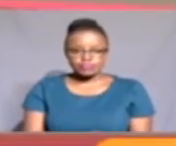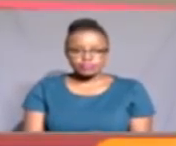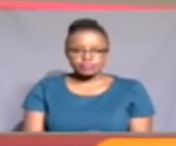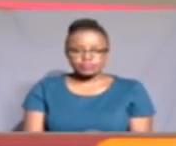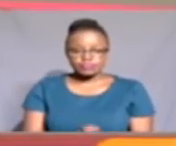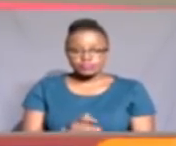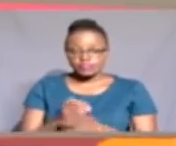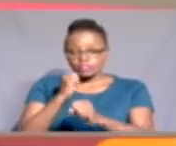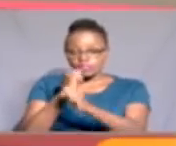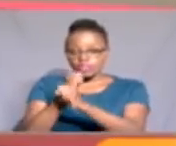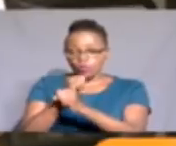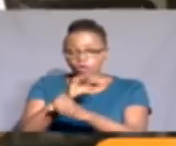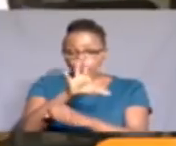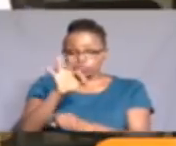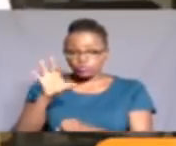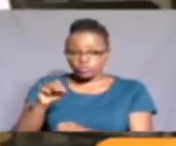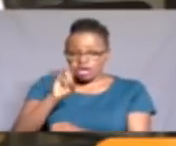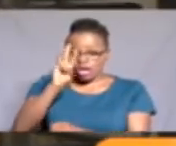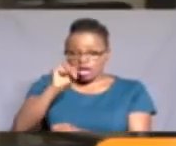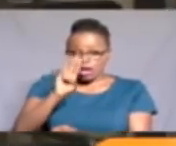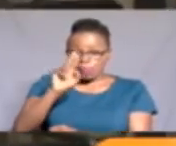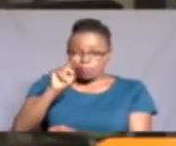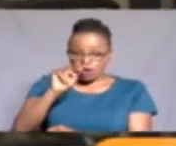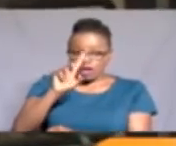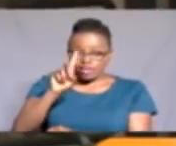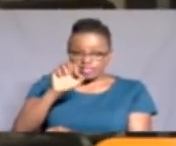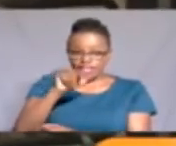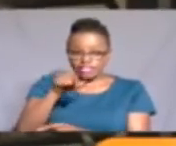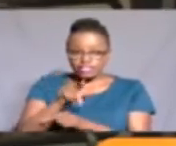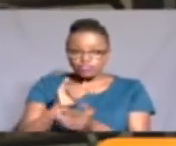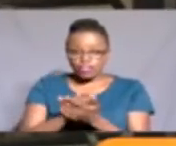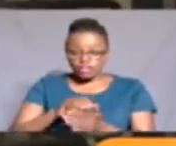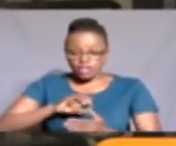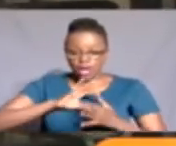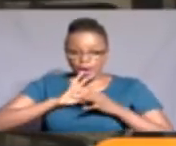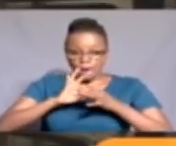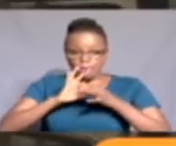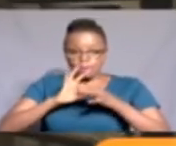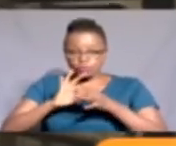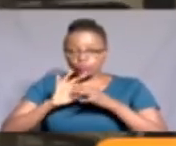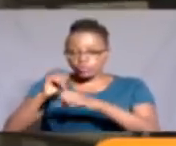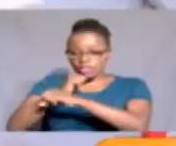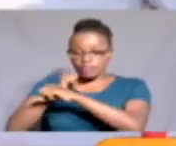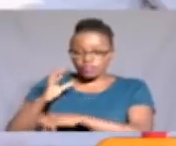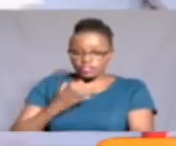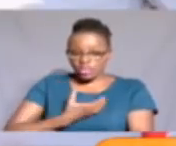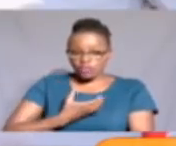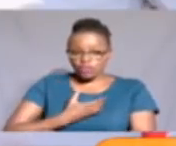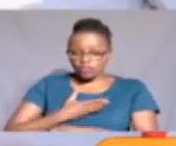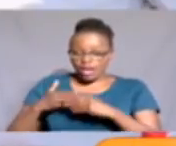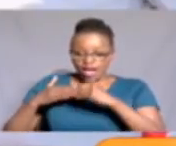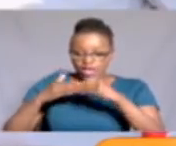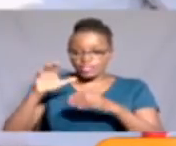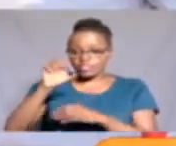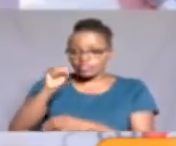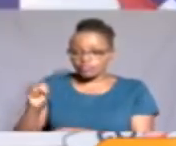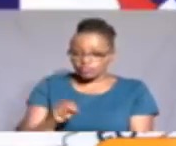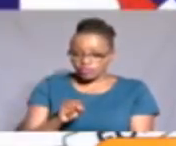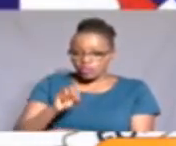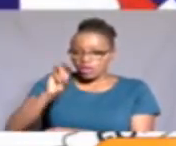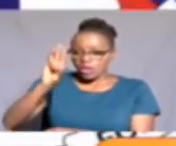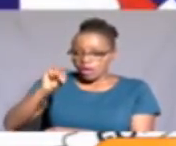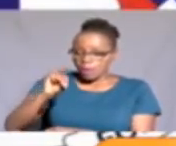The task of identifying Mwathethe's successor exclusively belongs to the Defense Council, headed by Cabinet Secretary Raychelle